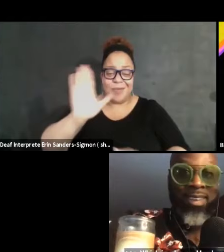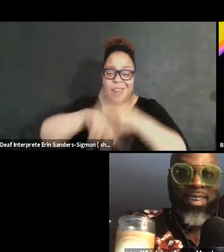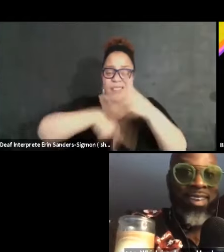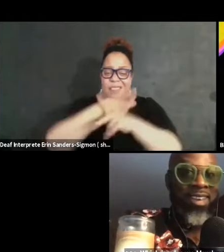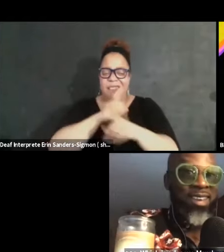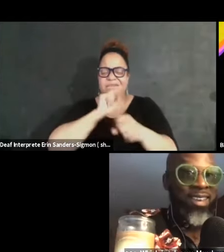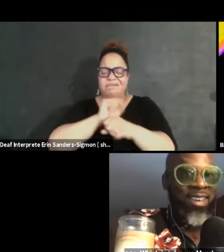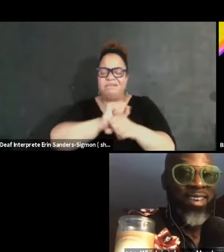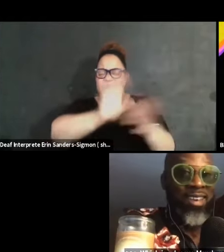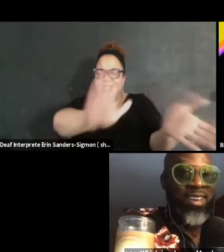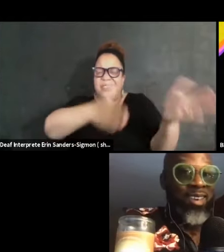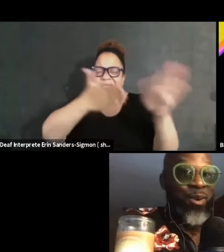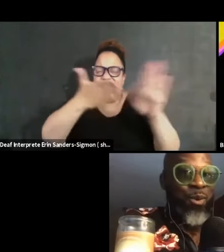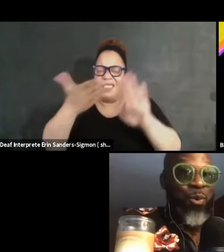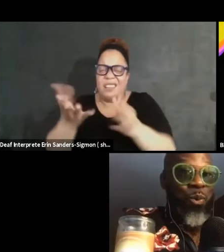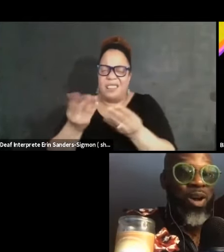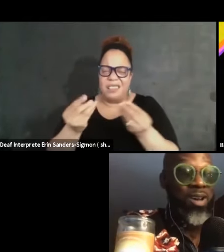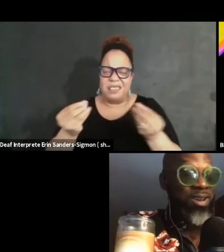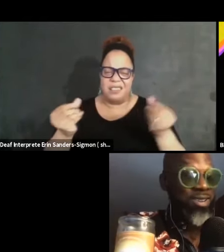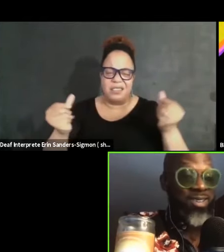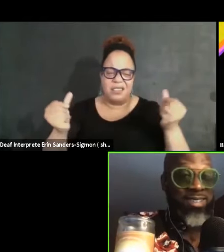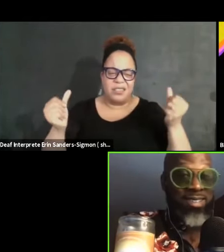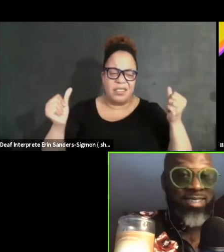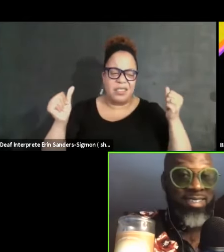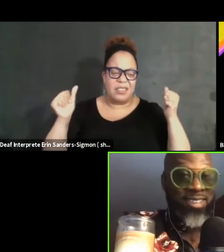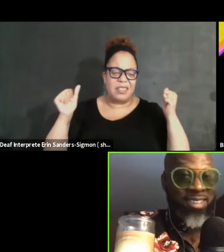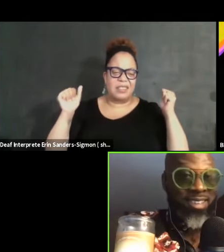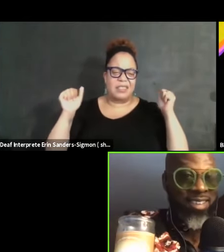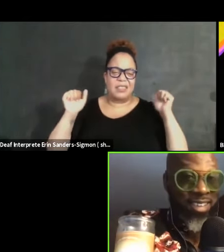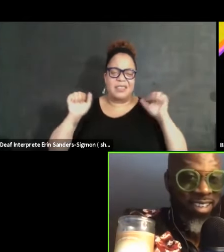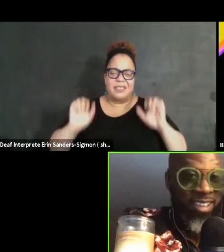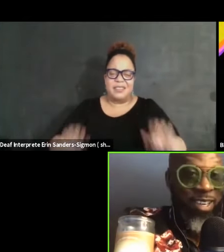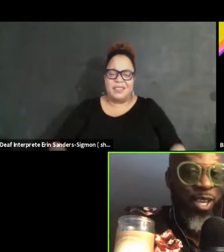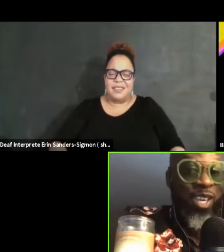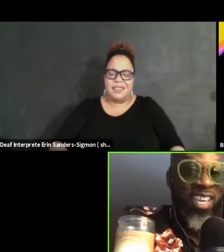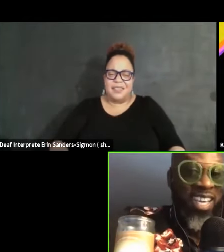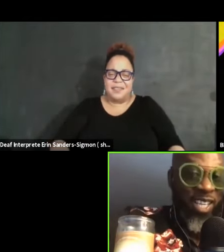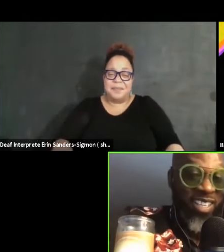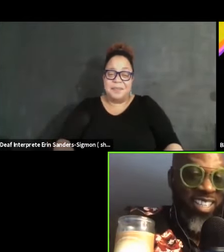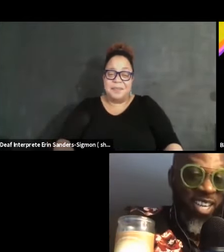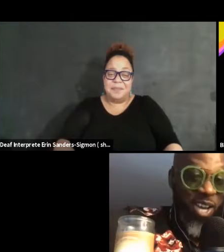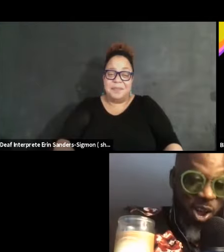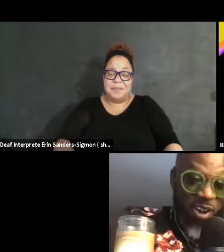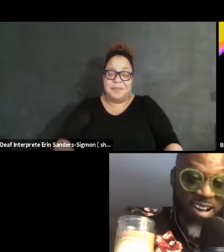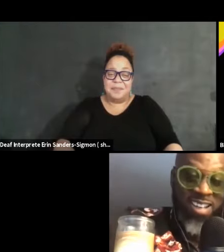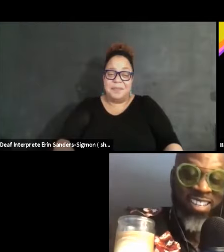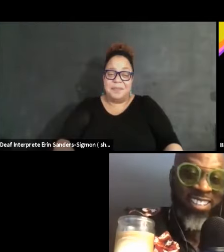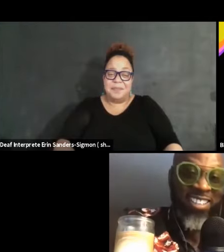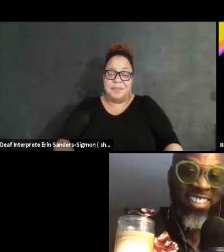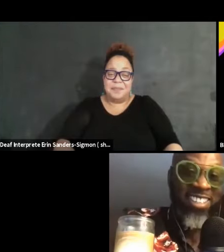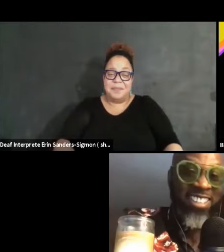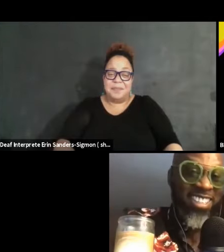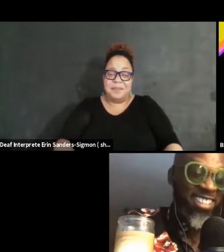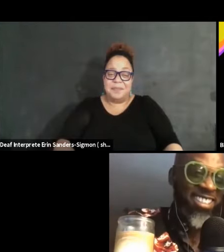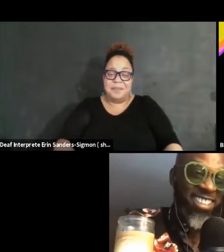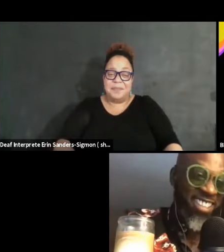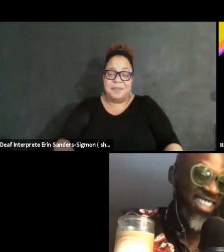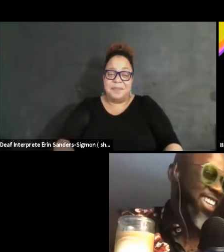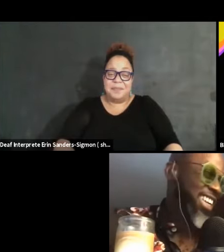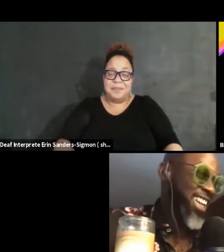Trade my 4x4 for G63, ain't no more. I gave him chance, a chance, a chance again. Yo.